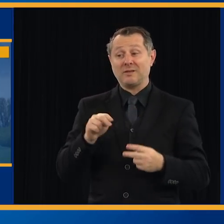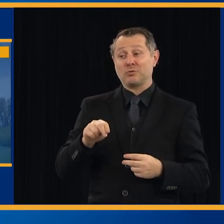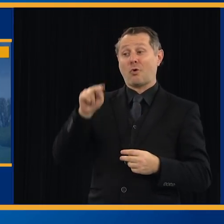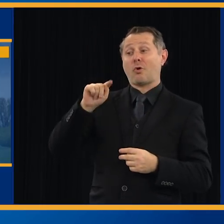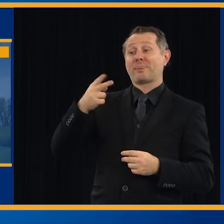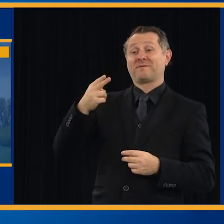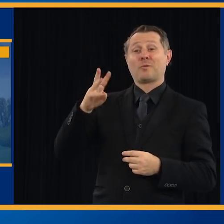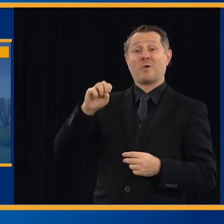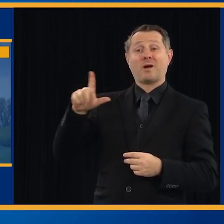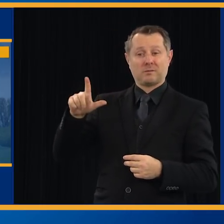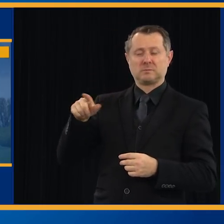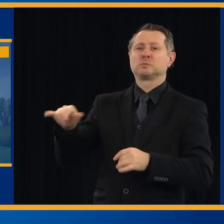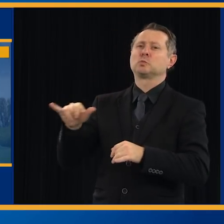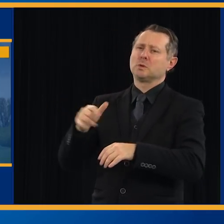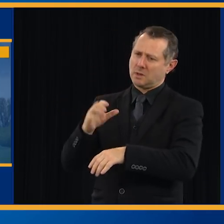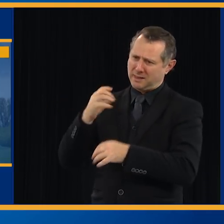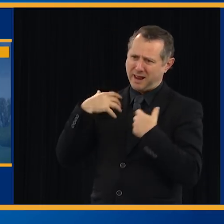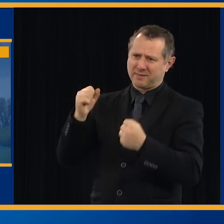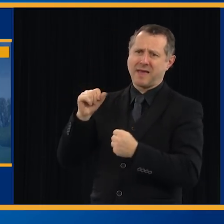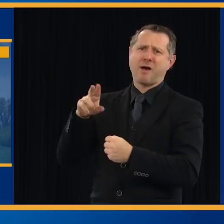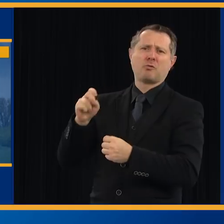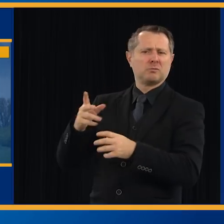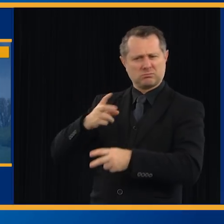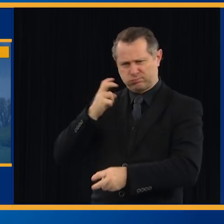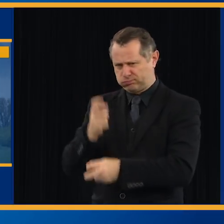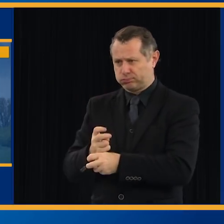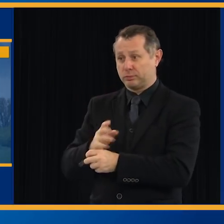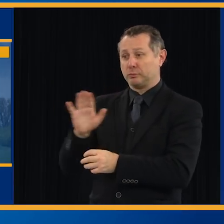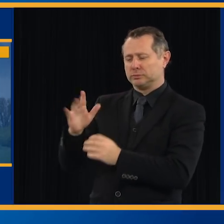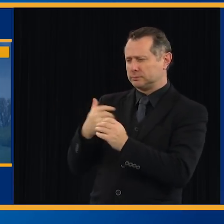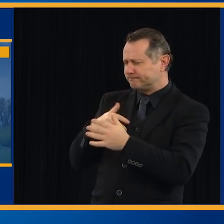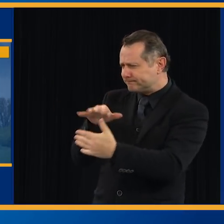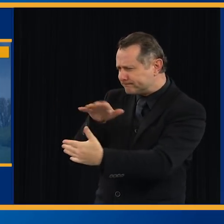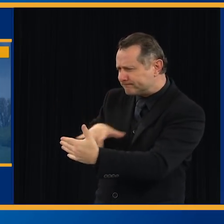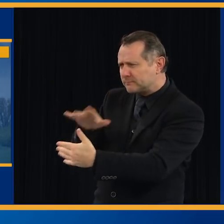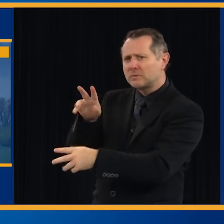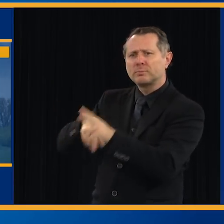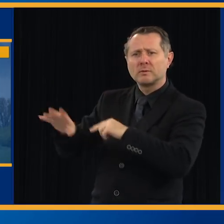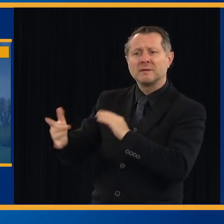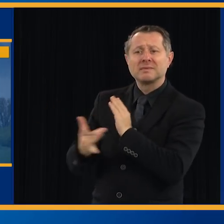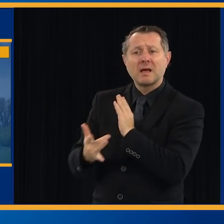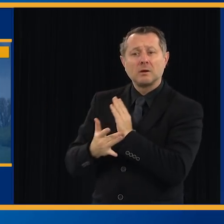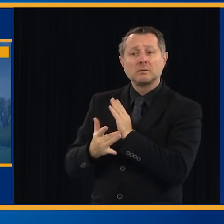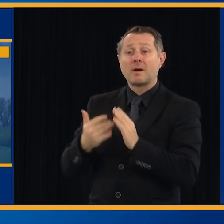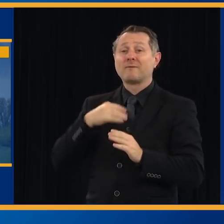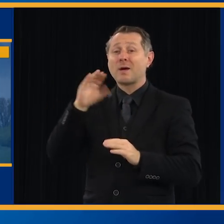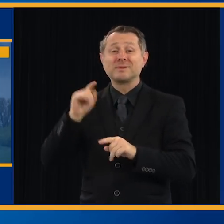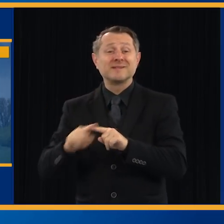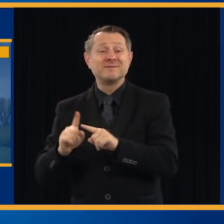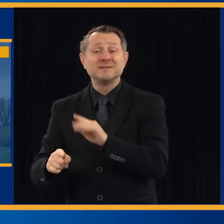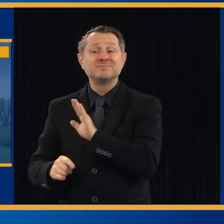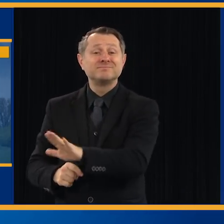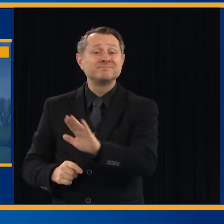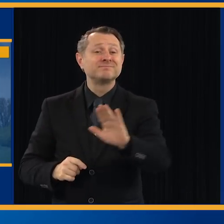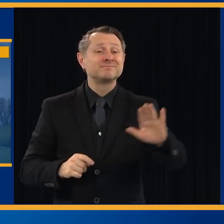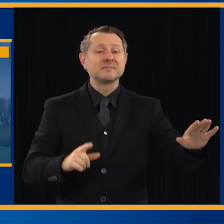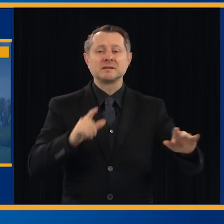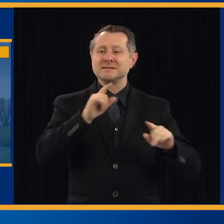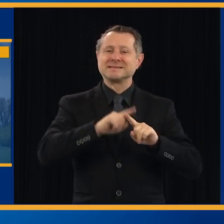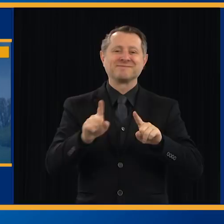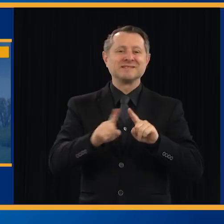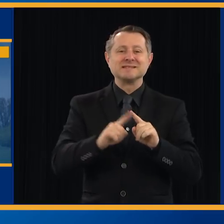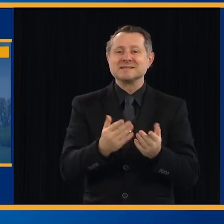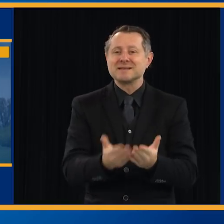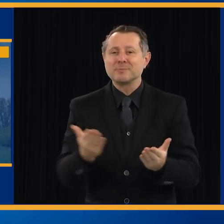at some of the technology they're bringing in. All these different manufacturers who make different machines to run different